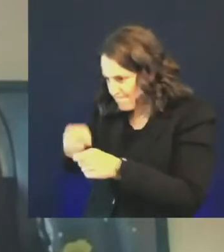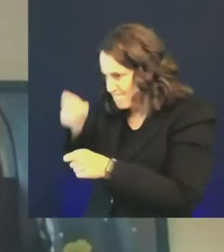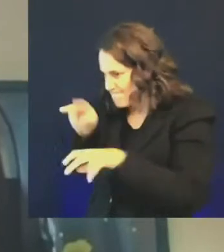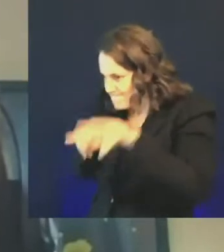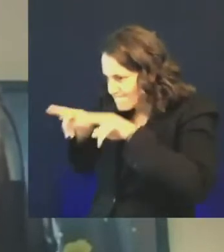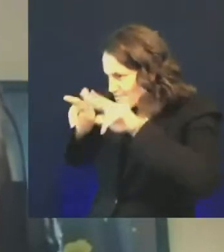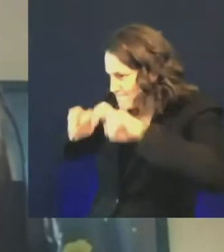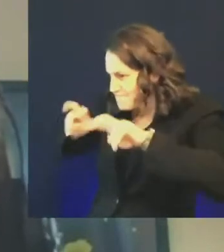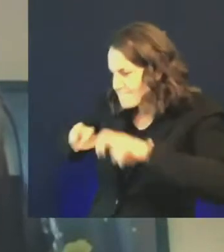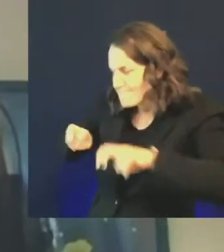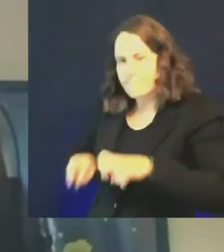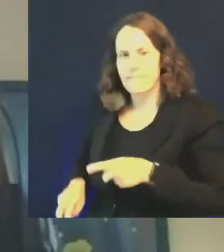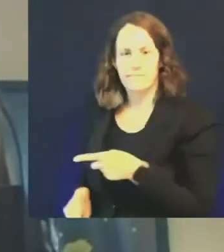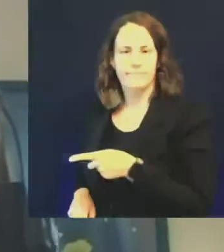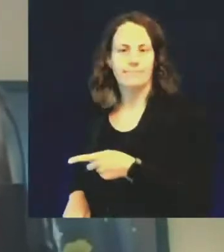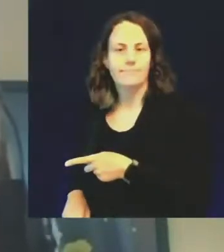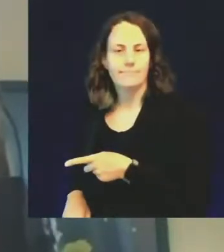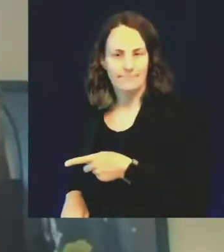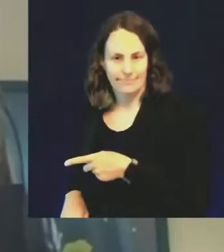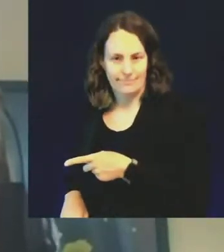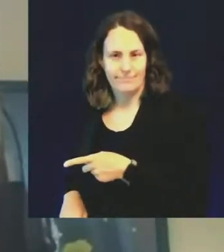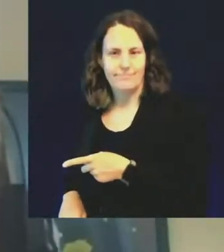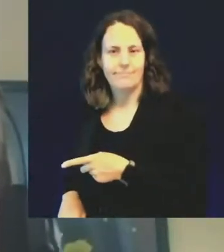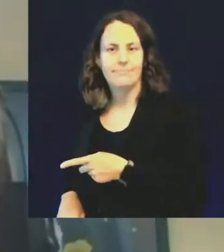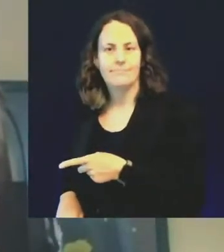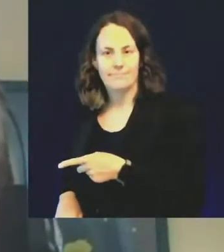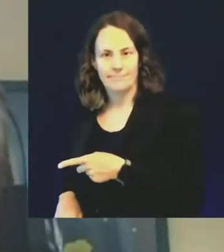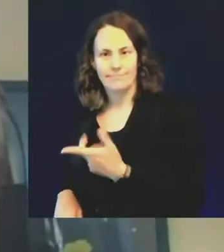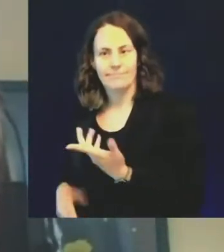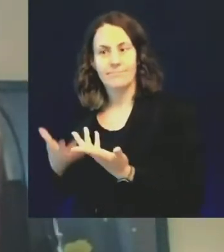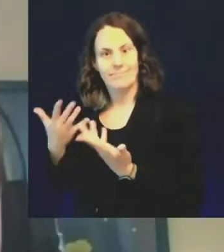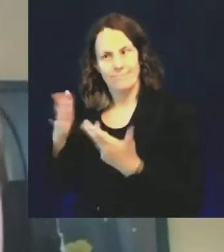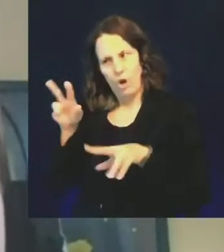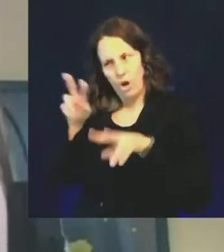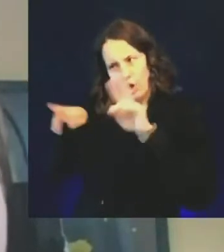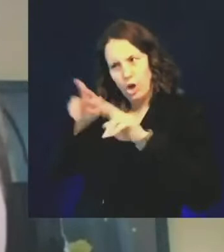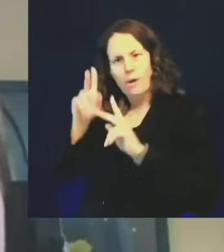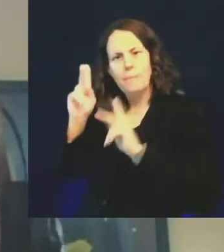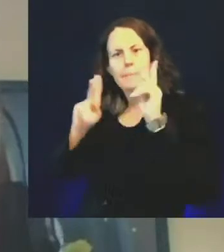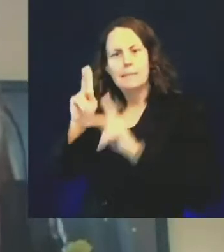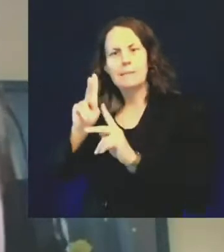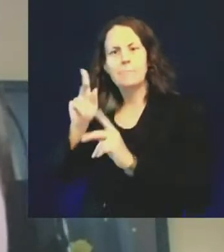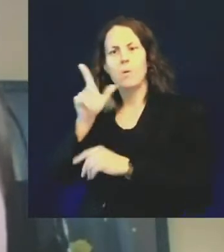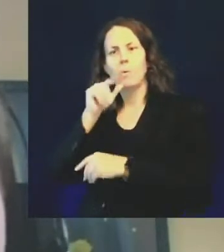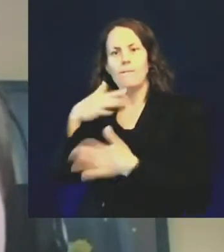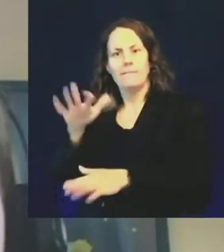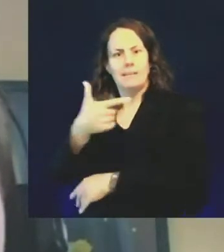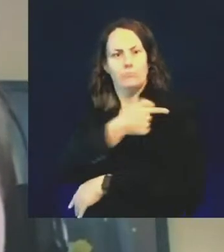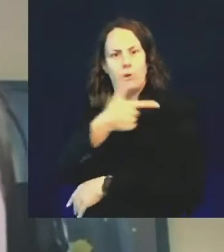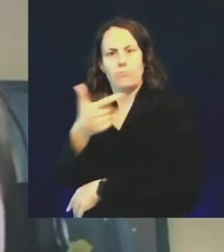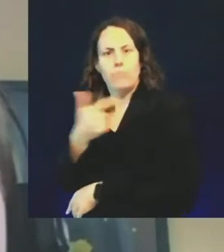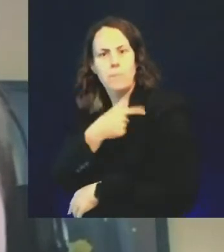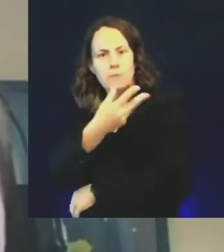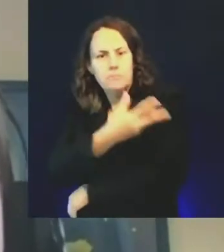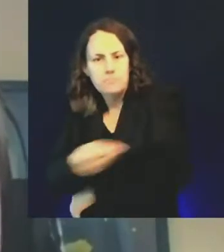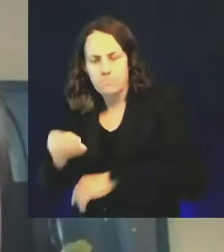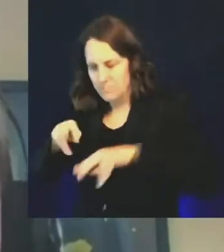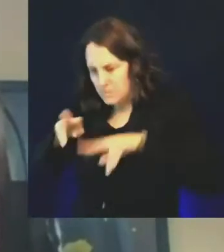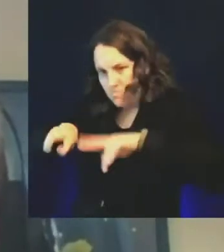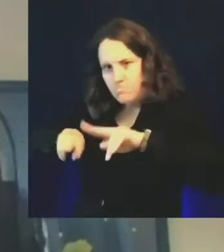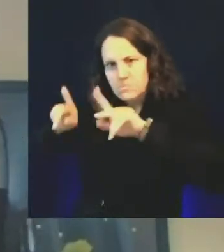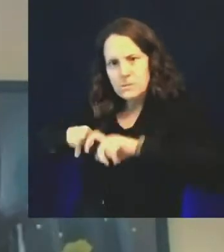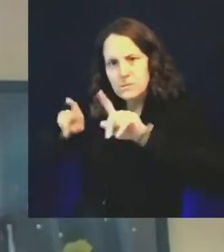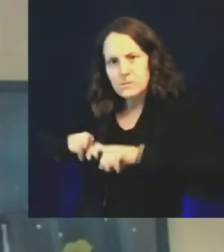so it's excellent that the pharmaceutical companies are thinking ahead on these boosters, because